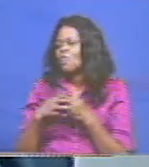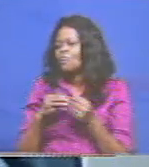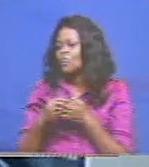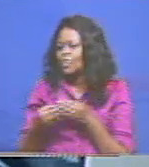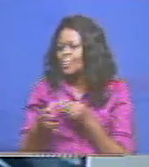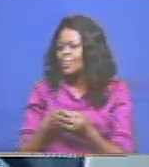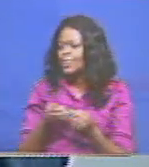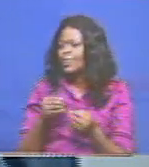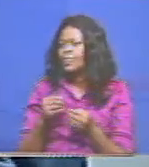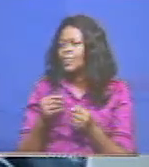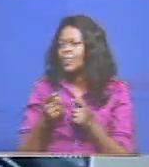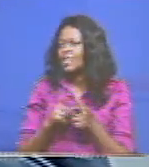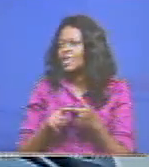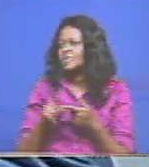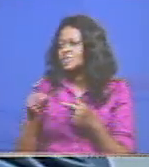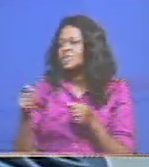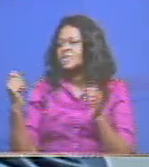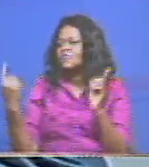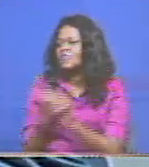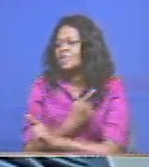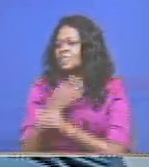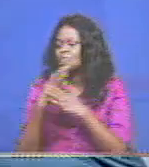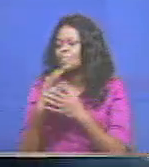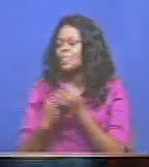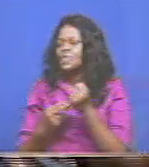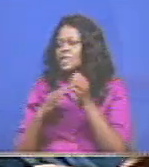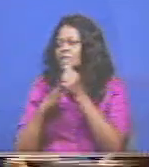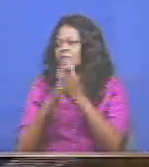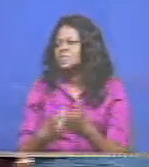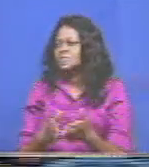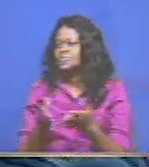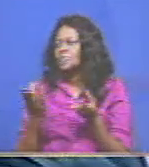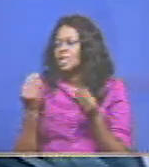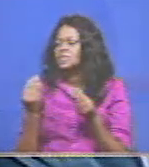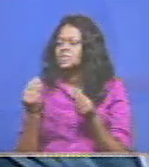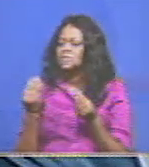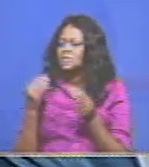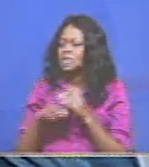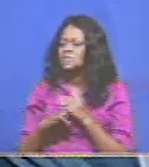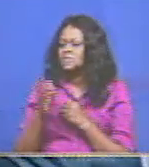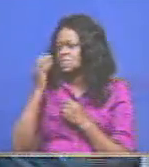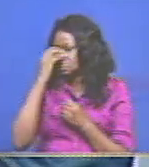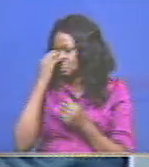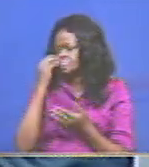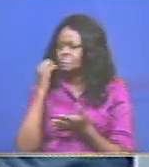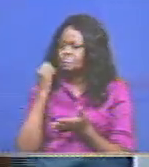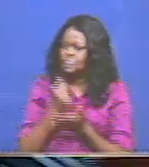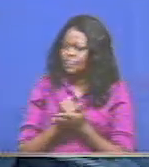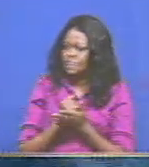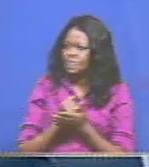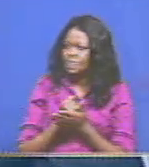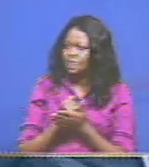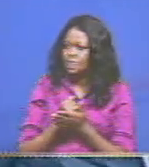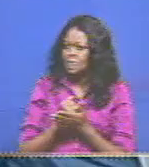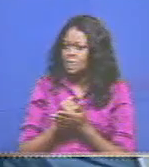this particular case, mm-hmm. that is the difference between the two leadership. Uh-huh. That they are easily be able to access the DP office. Mm-hmm. And they are easily be able to access